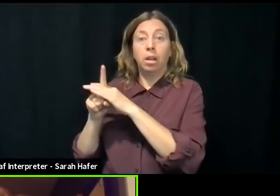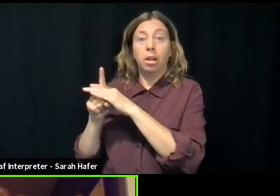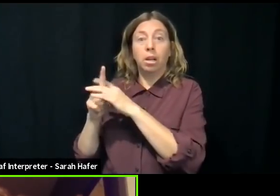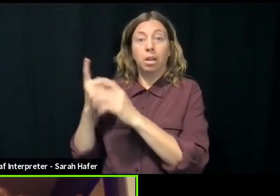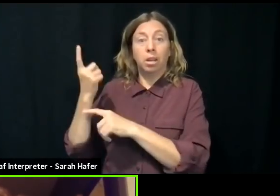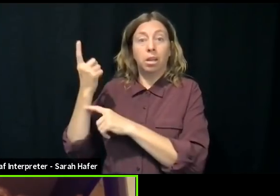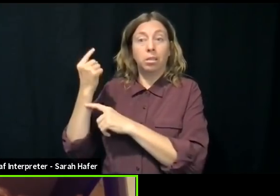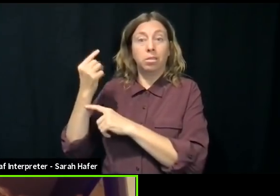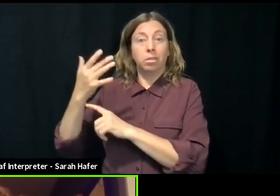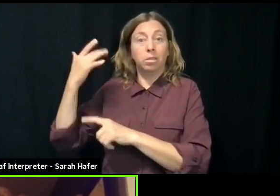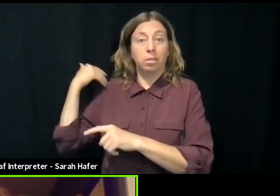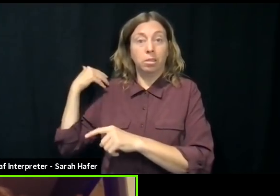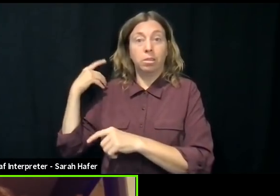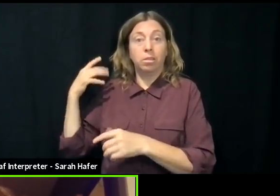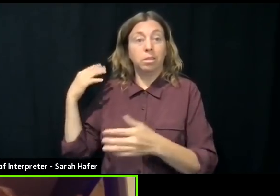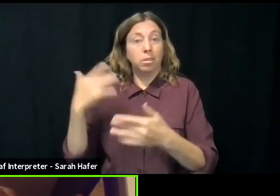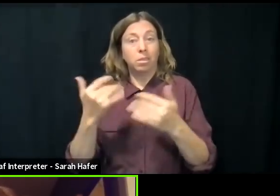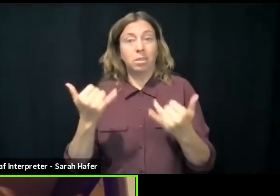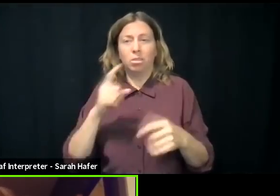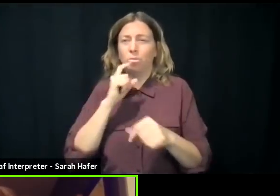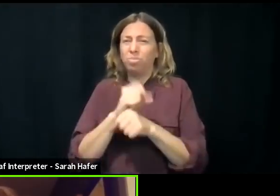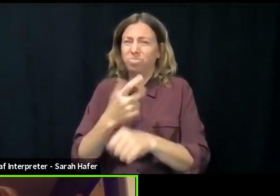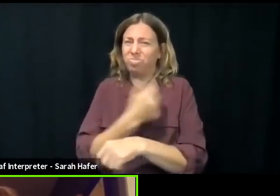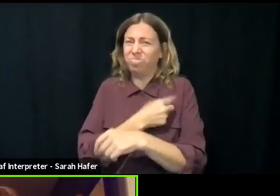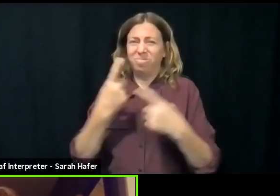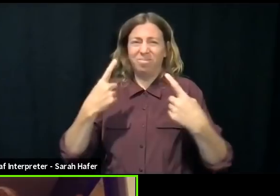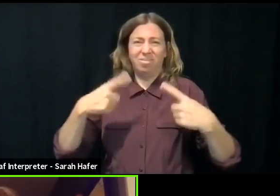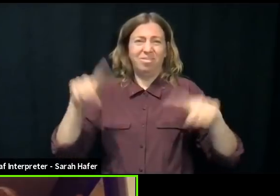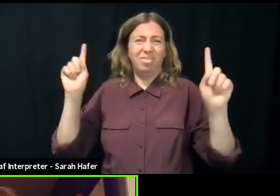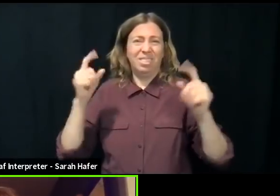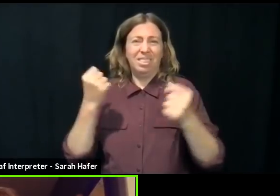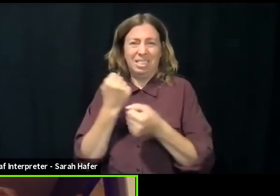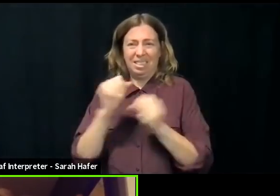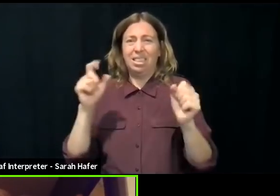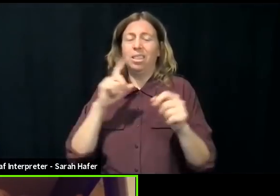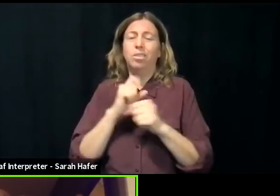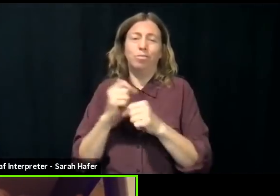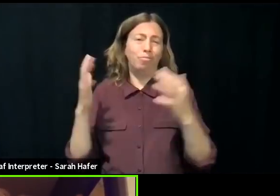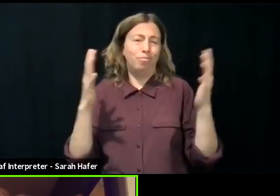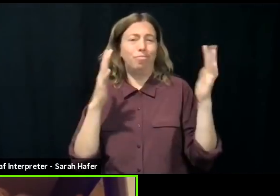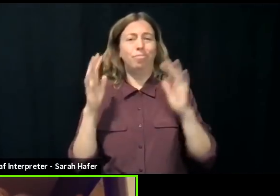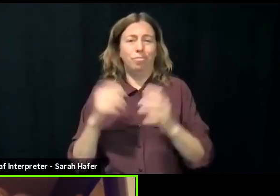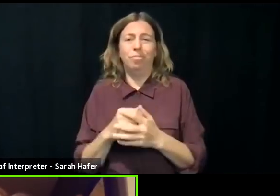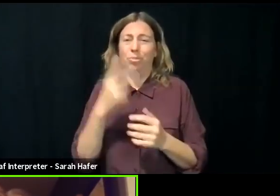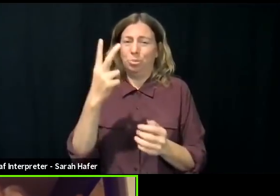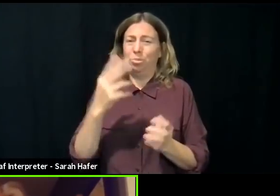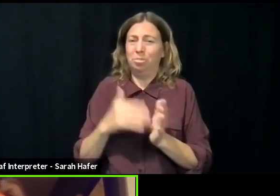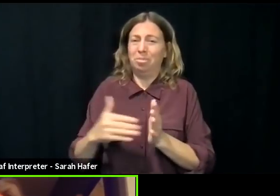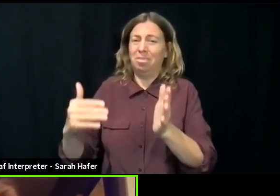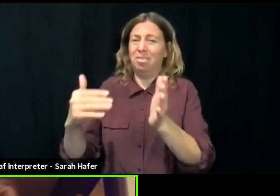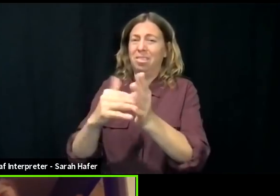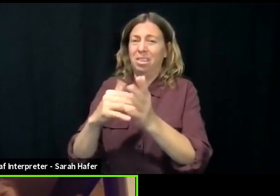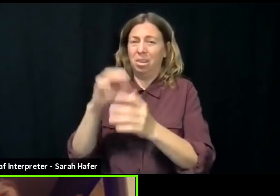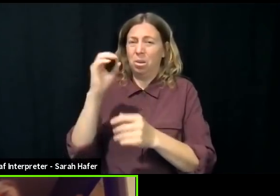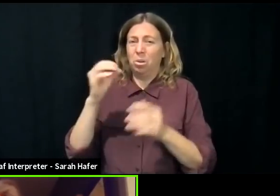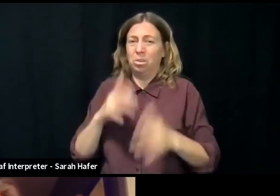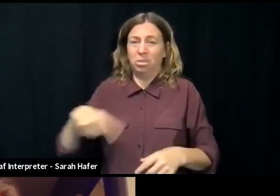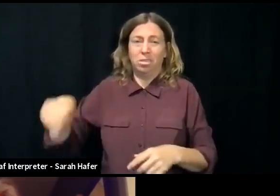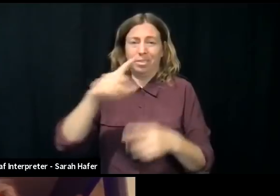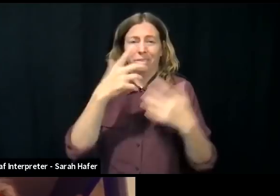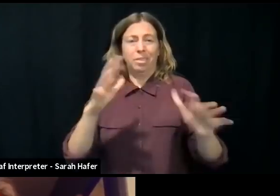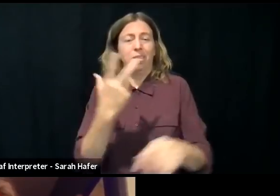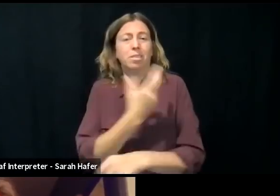that as of this moment have gone into the arms of over 2 million Oregonians. And this is what's gonna help us end this pandemic.